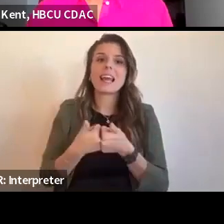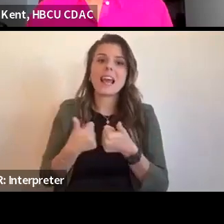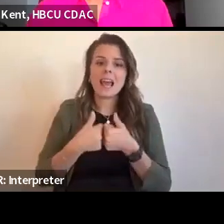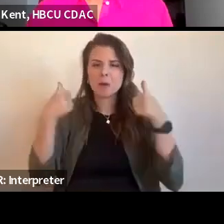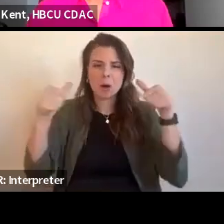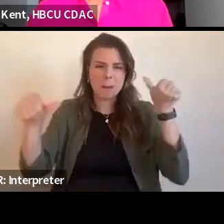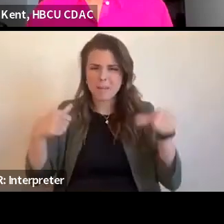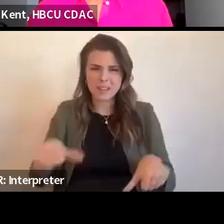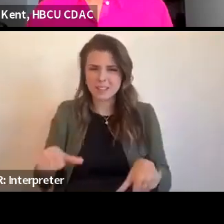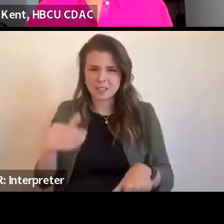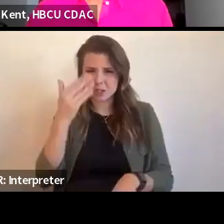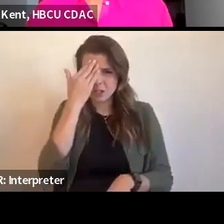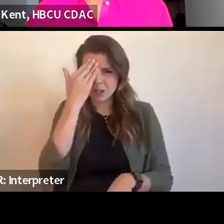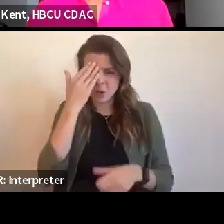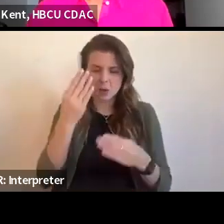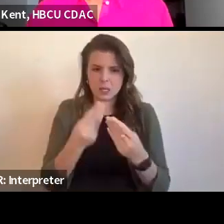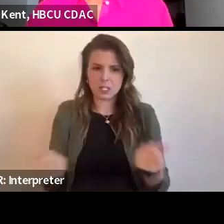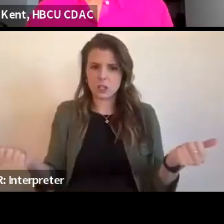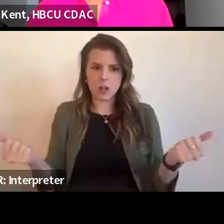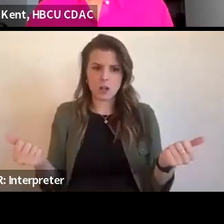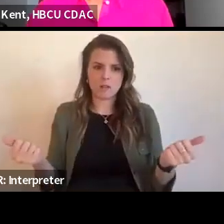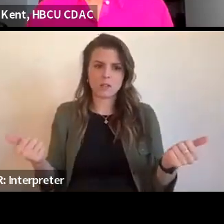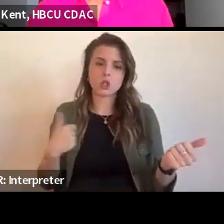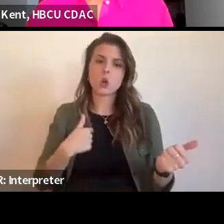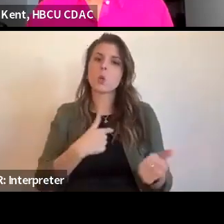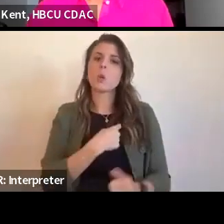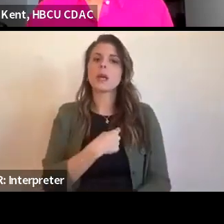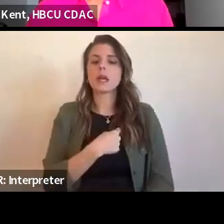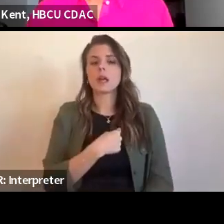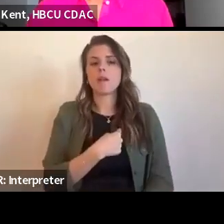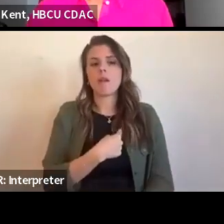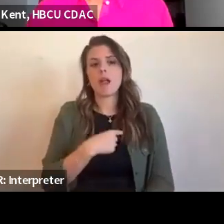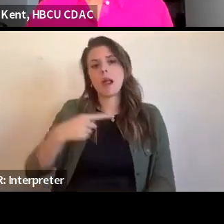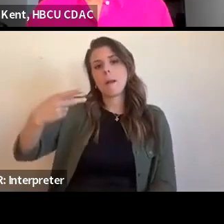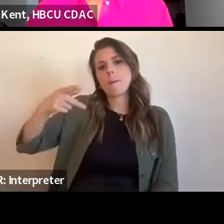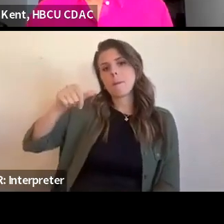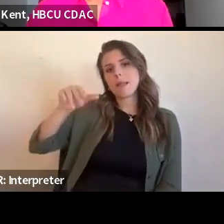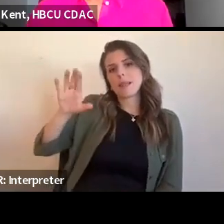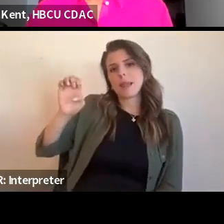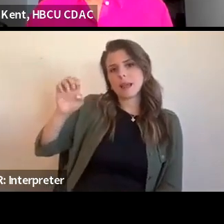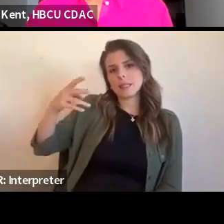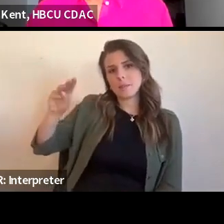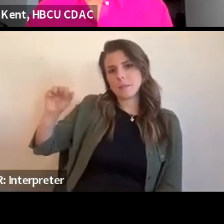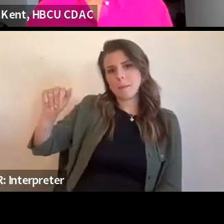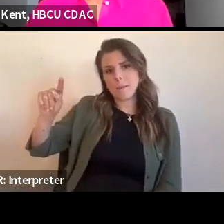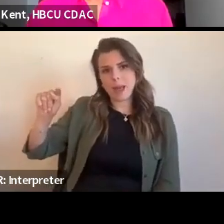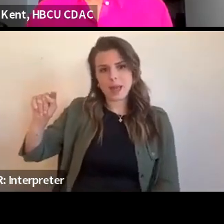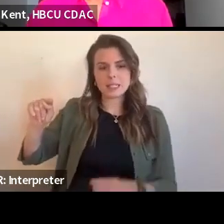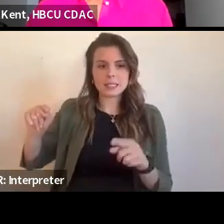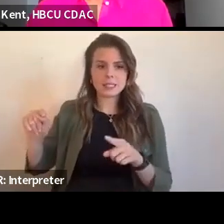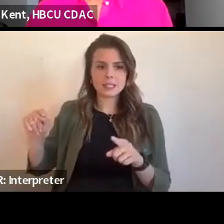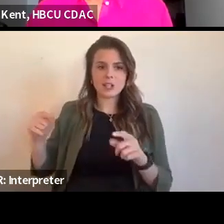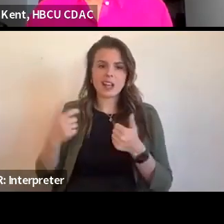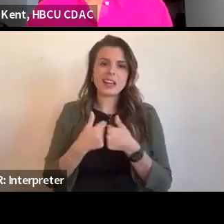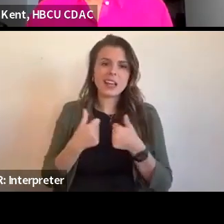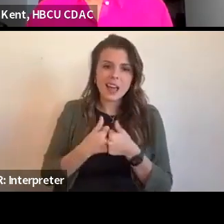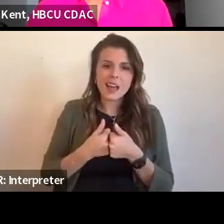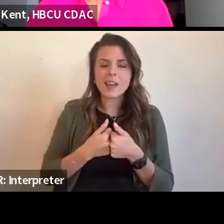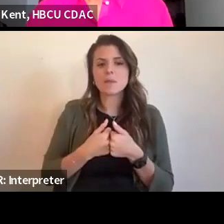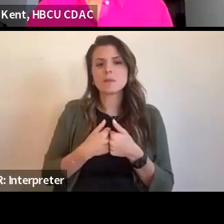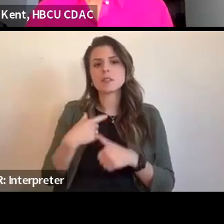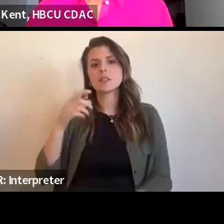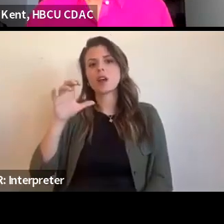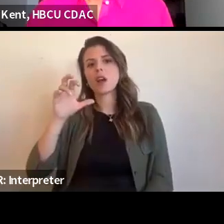something that they solve. And so we produce these, again, placemats, but they're just handouts that are games, crossword